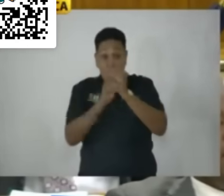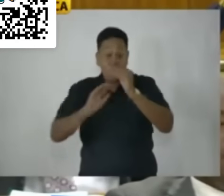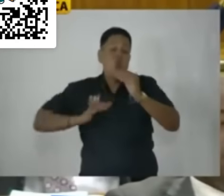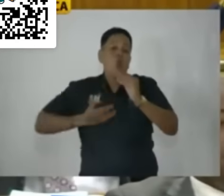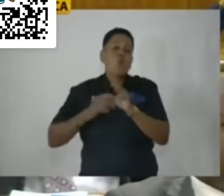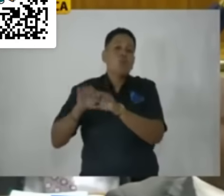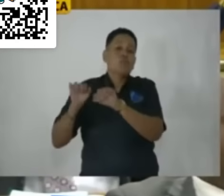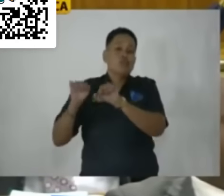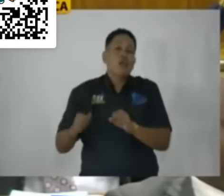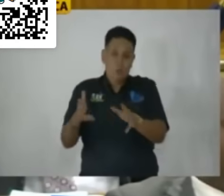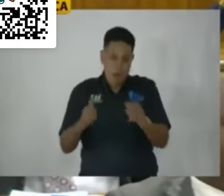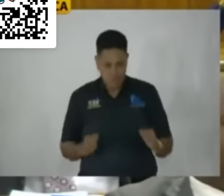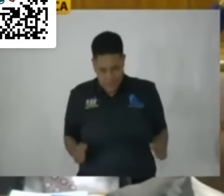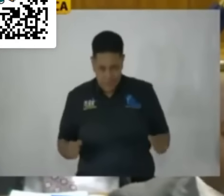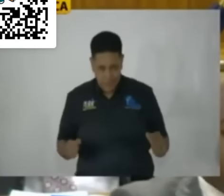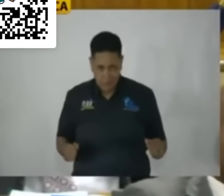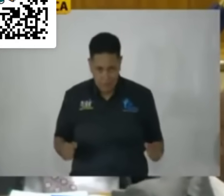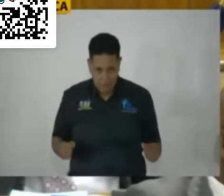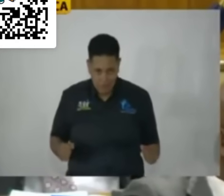democracy.